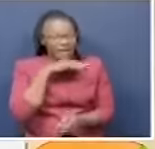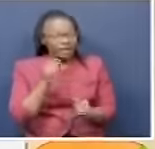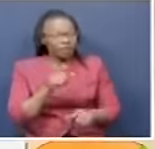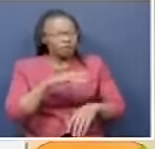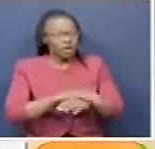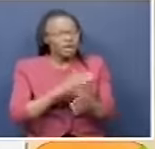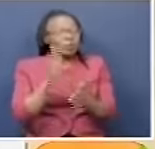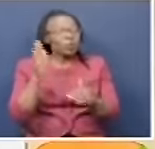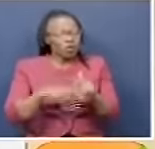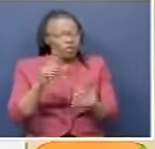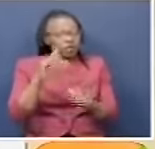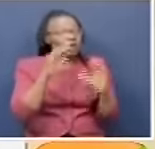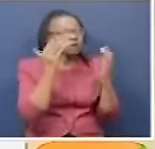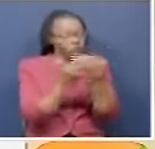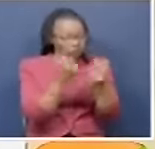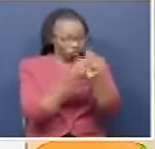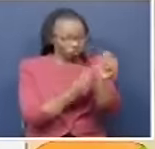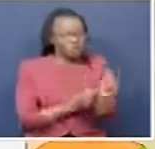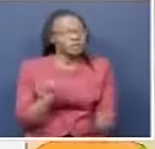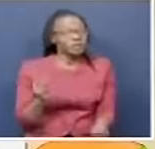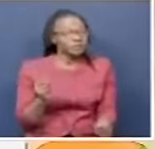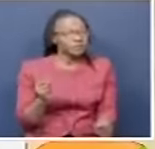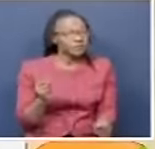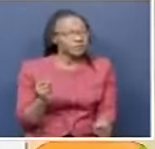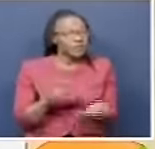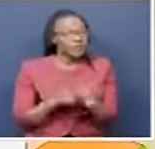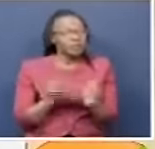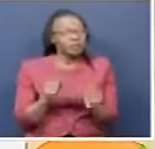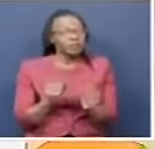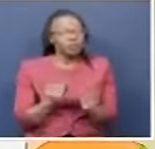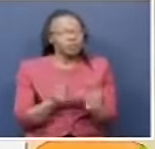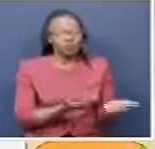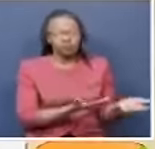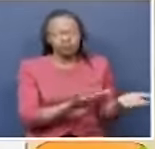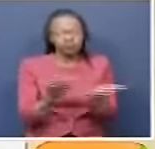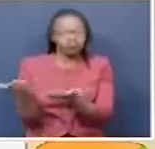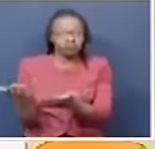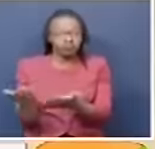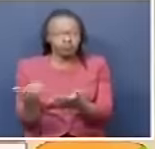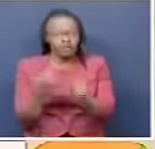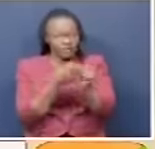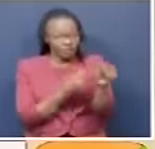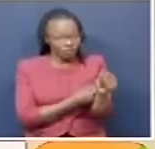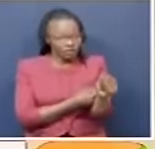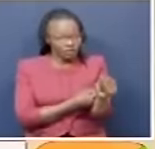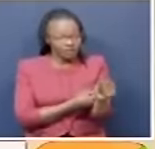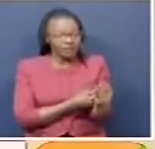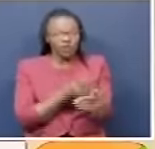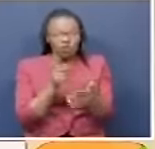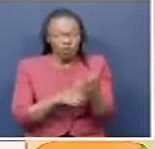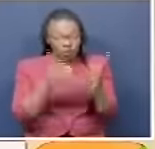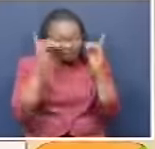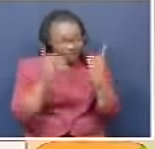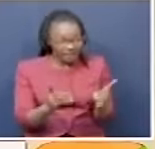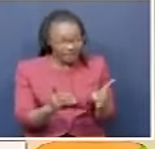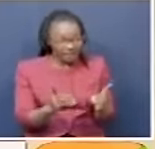of support. True. Which, if he confers that support, believing it comes along with him, whatever decision he makes,